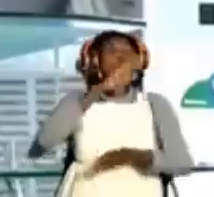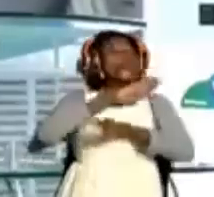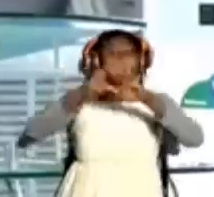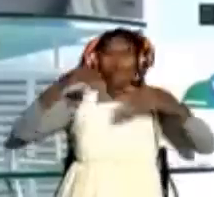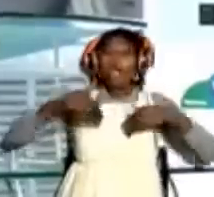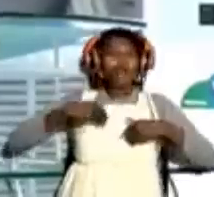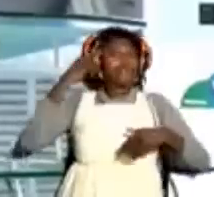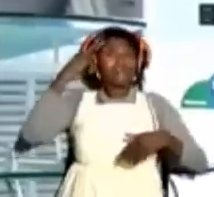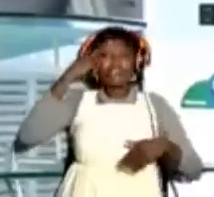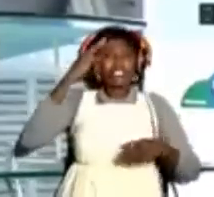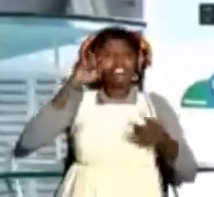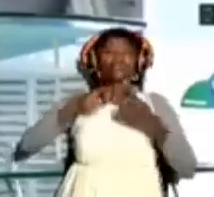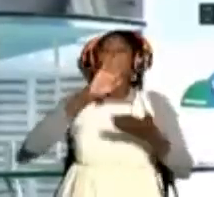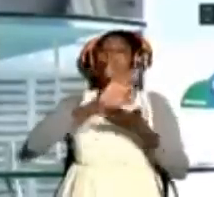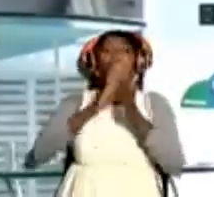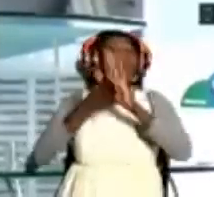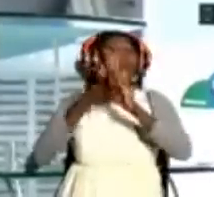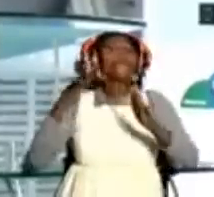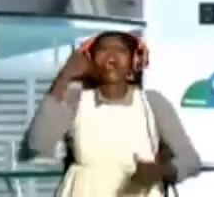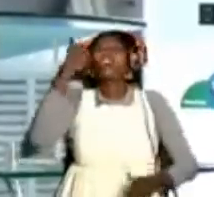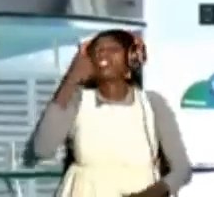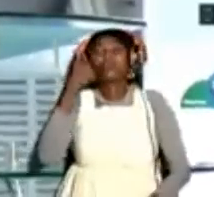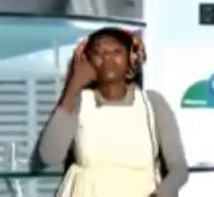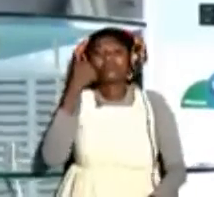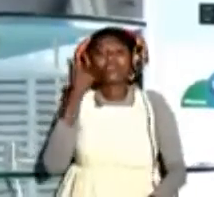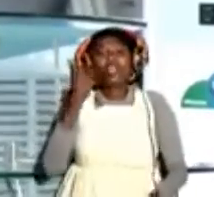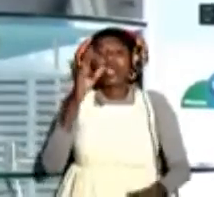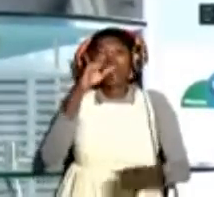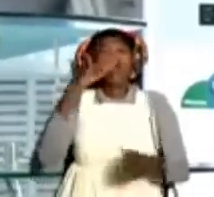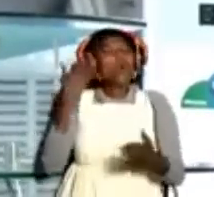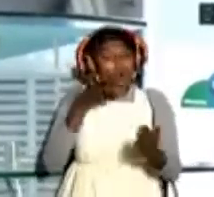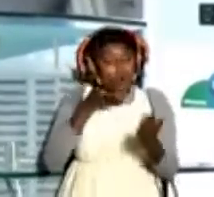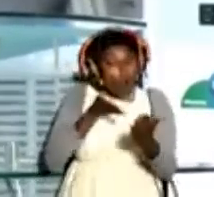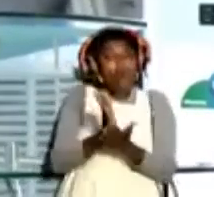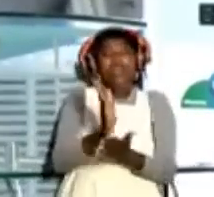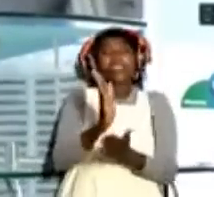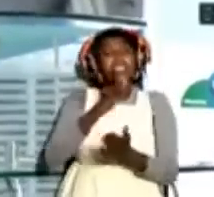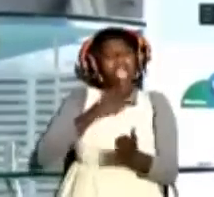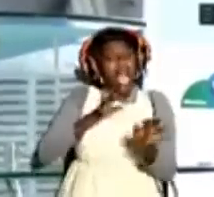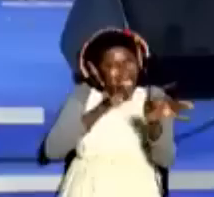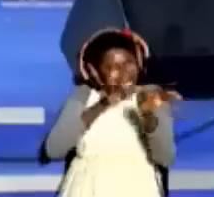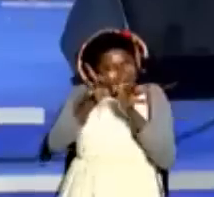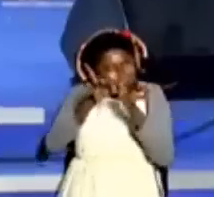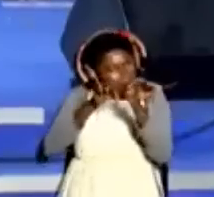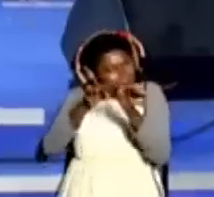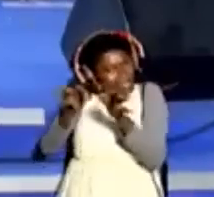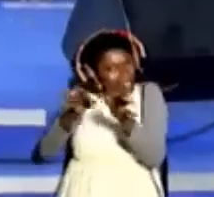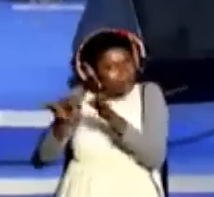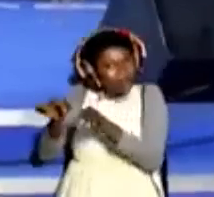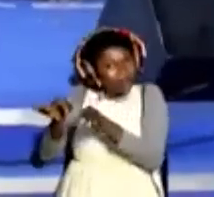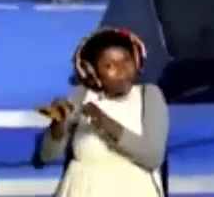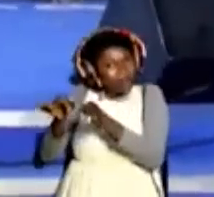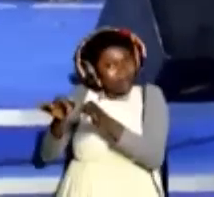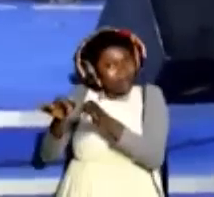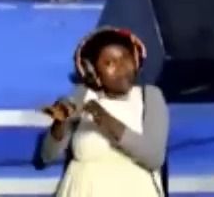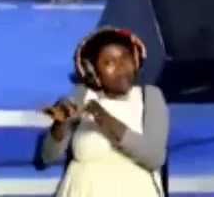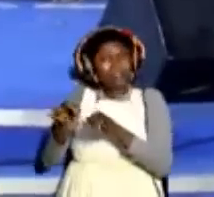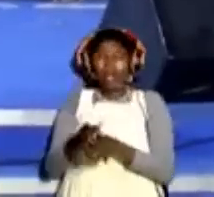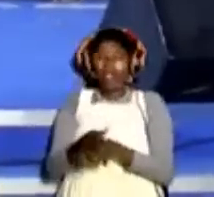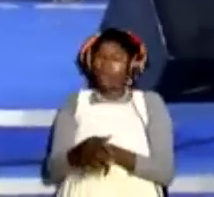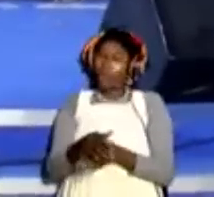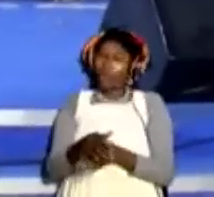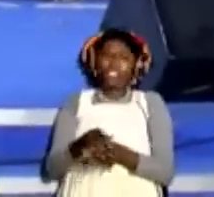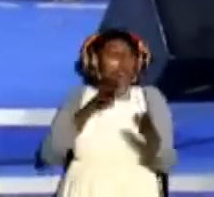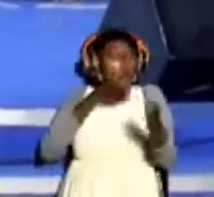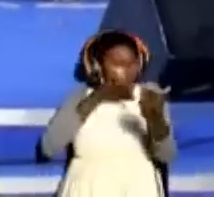cause to be ashamed, correctly analyzing. Oh my